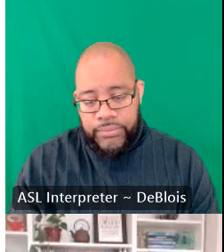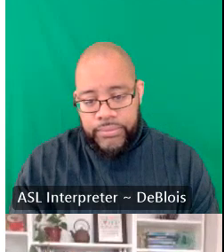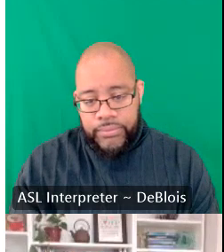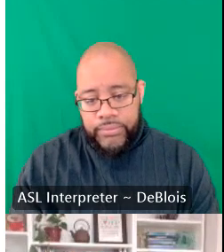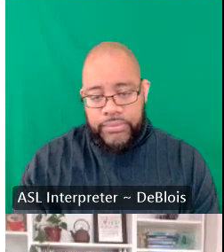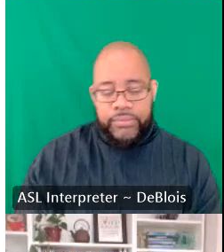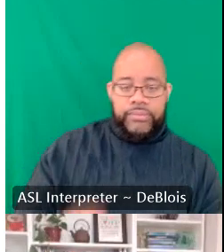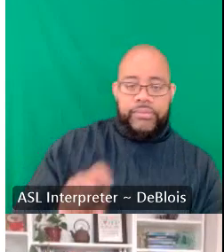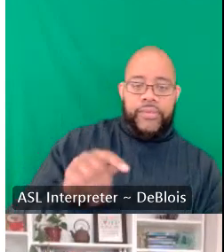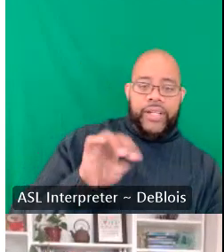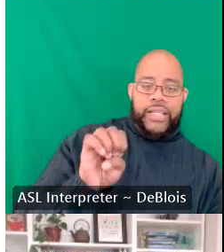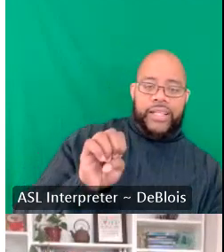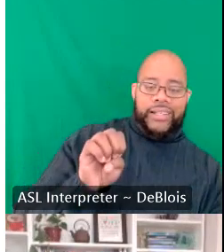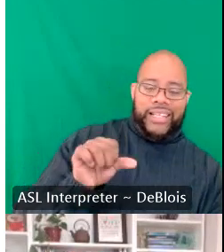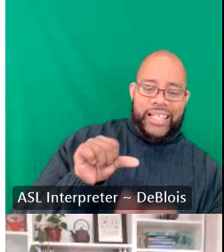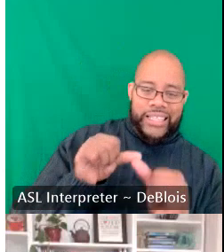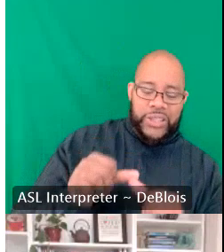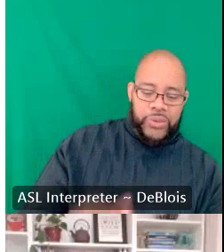Stephanie, continuing.